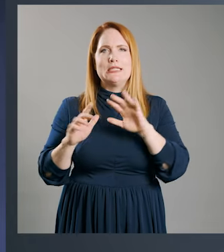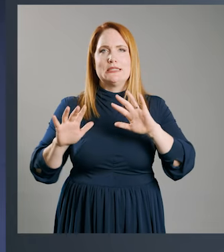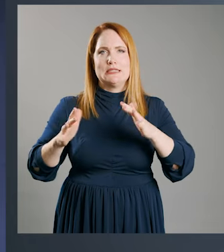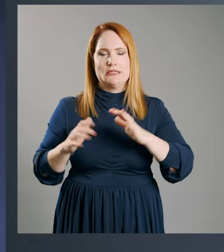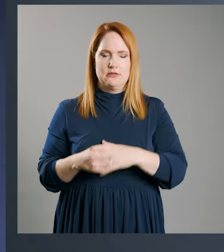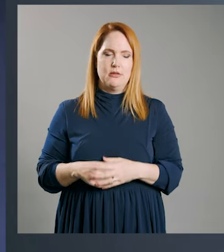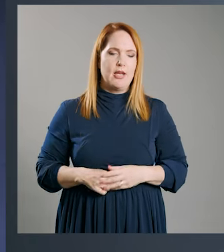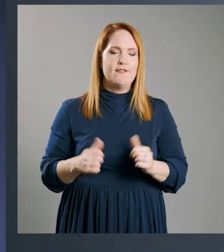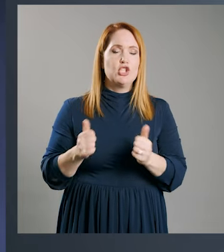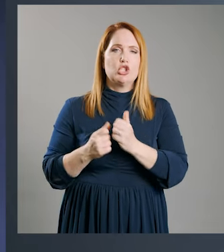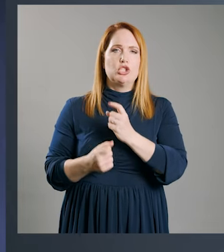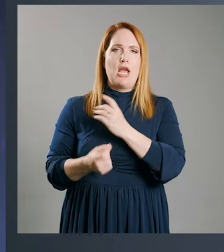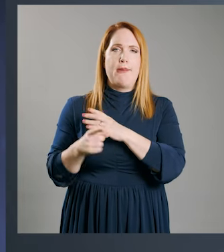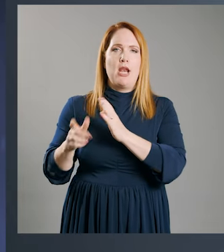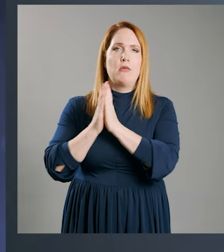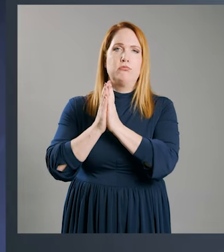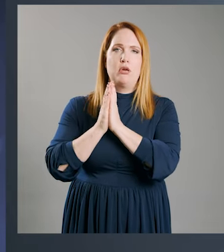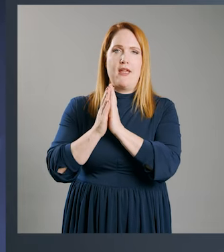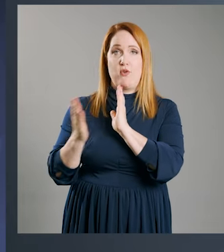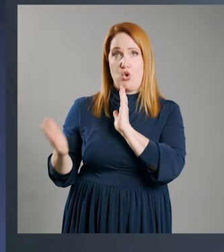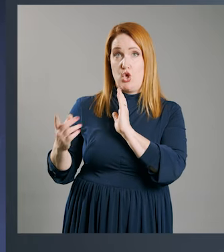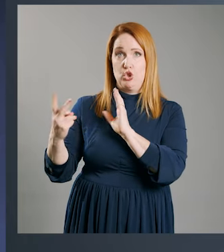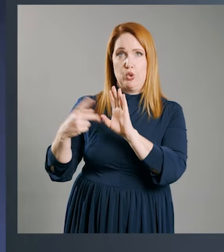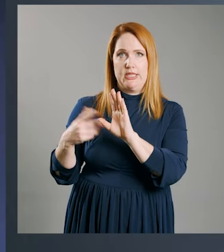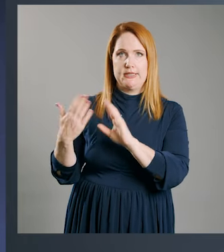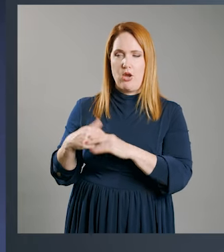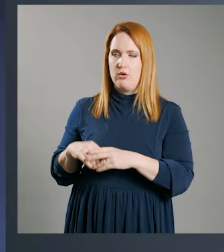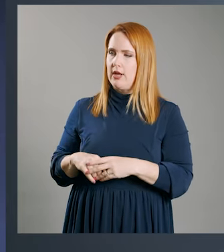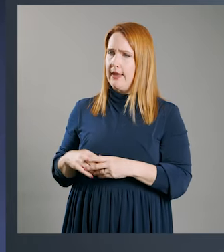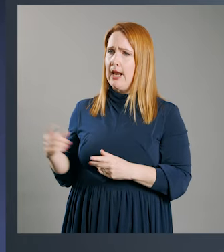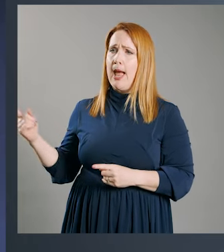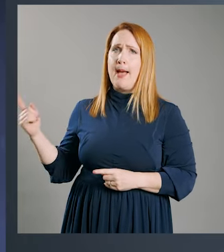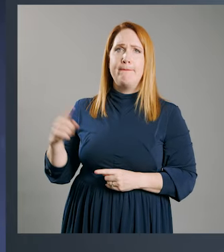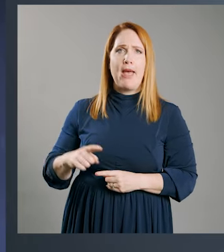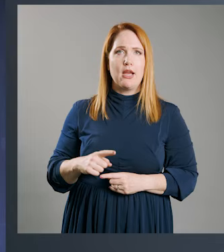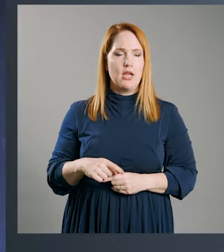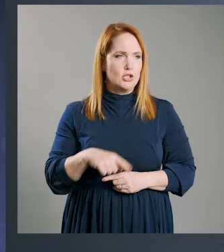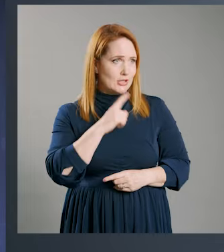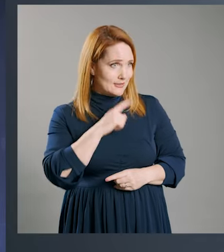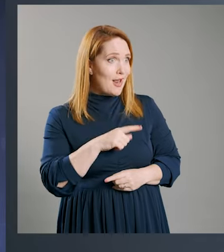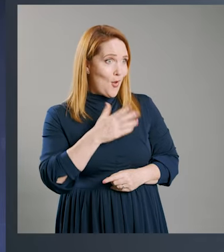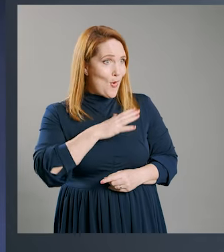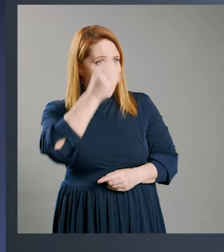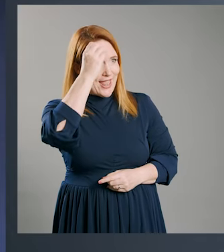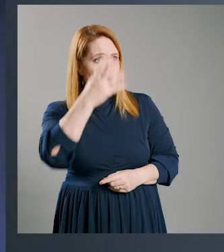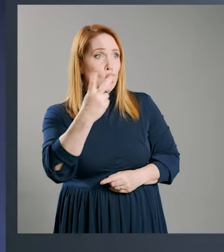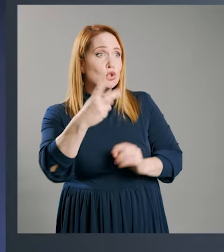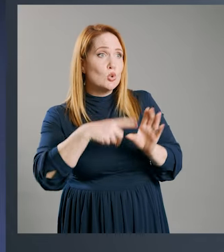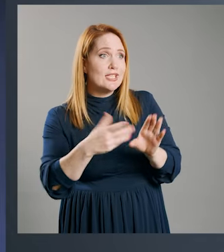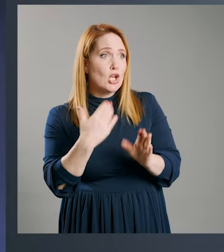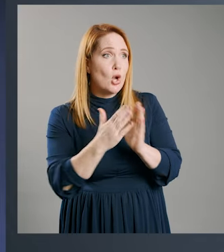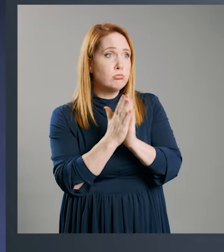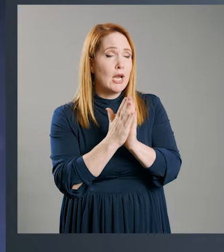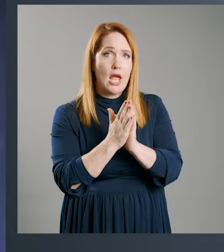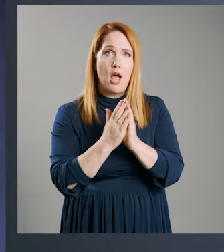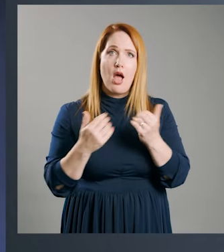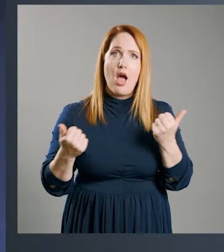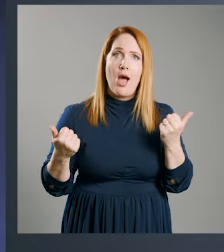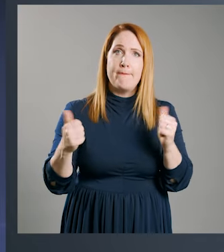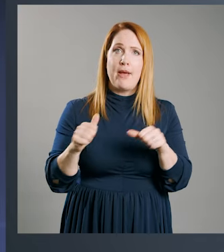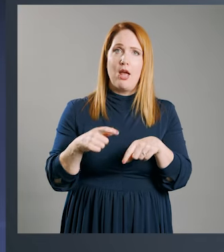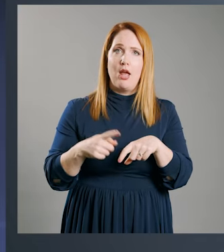English. This prayer happened. She didn't even really know what they said. She was healed. And she wanted us to know, like 2 years later, that